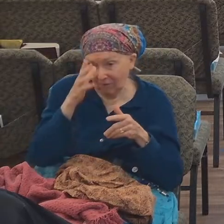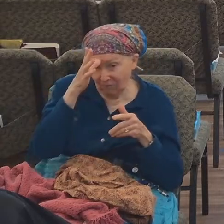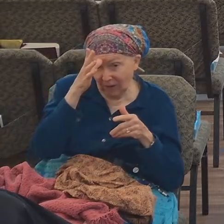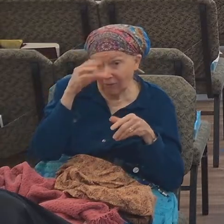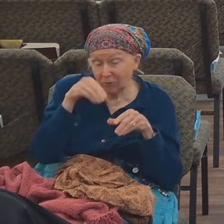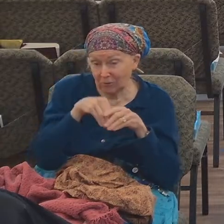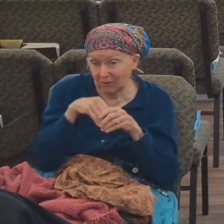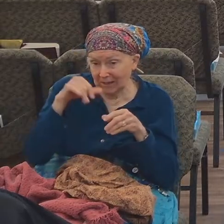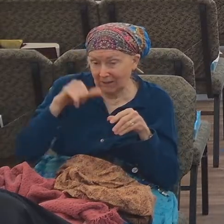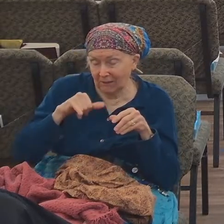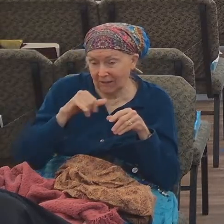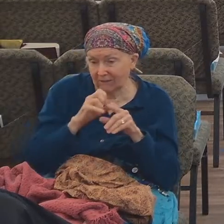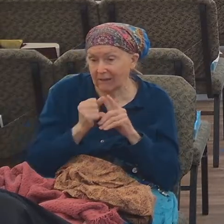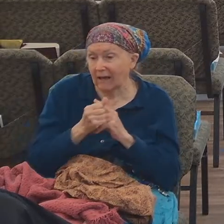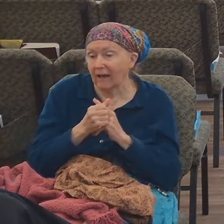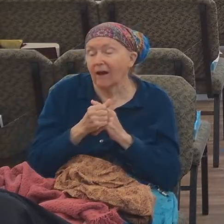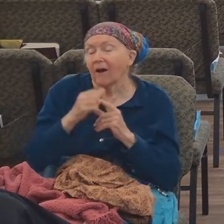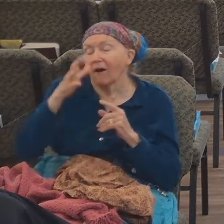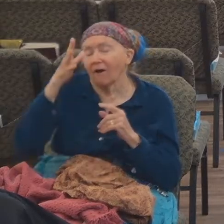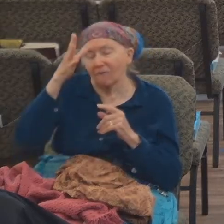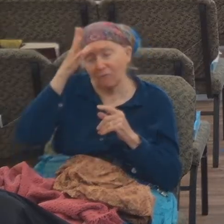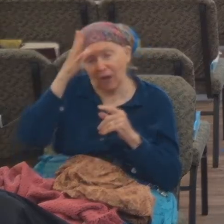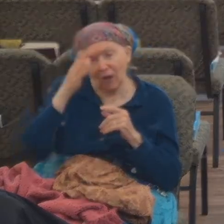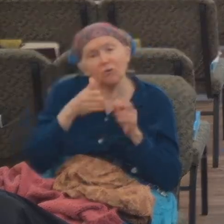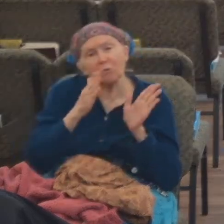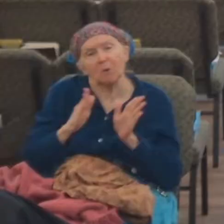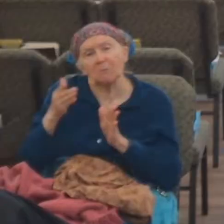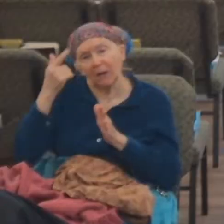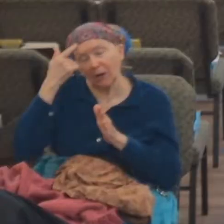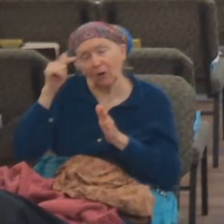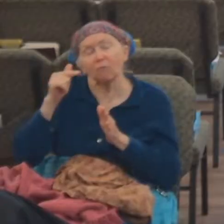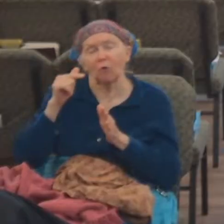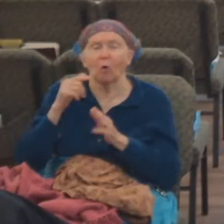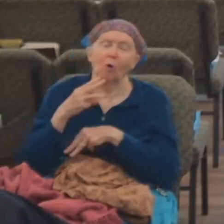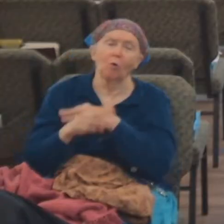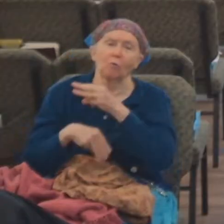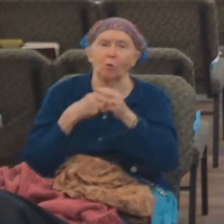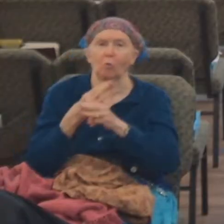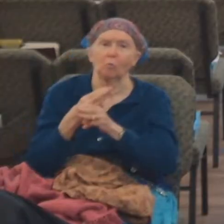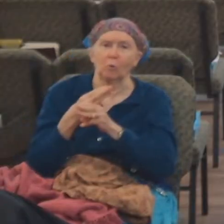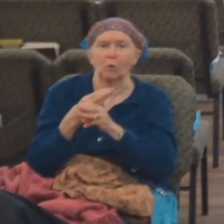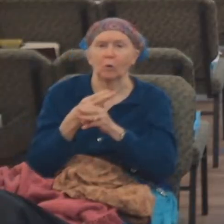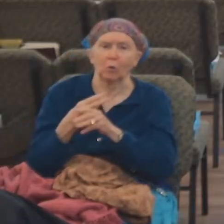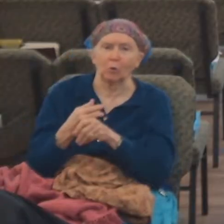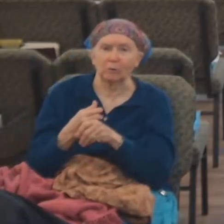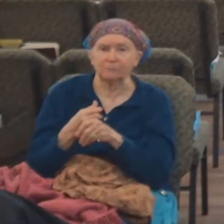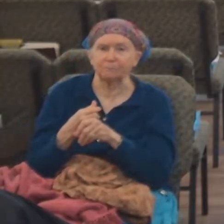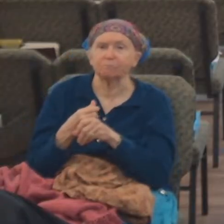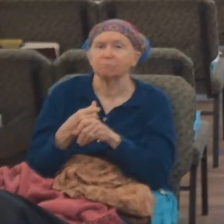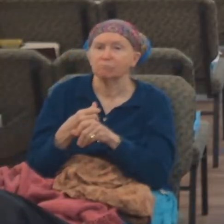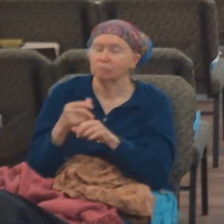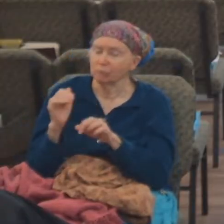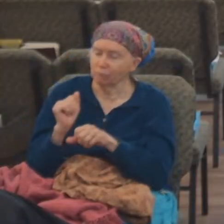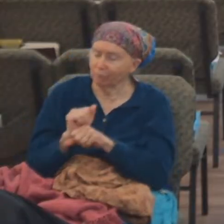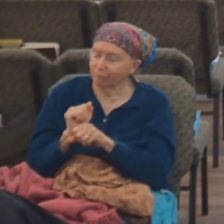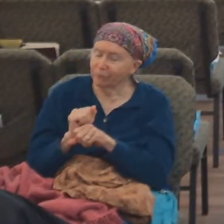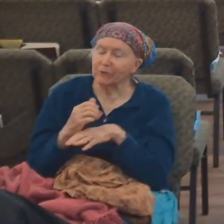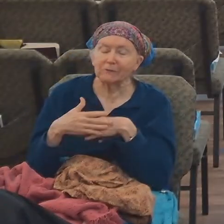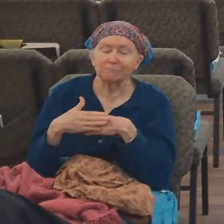about preparing you for social life, for the world. And so there's the formative, directional piece,